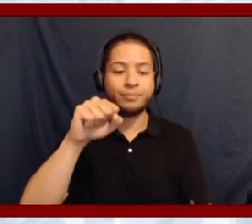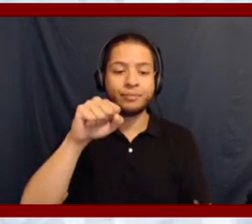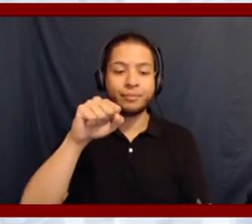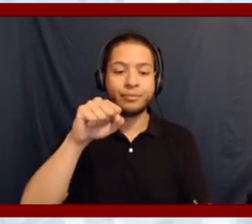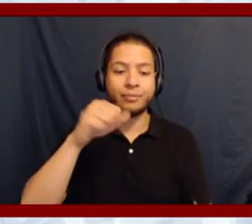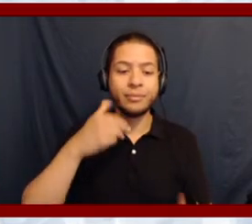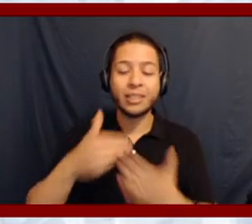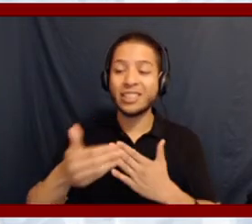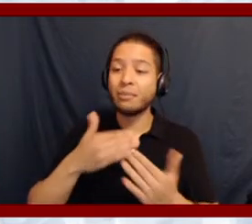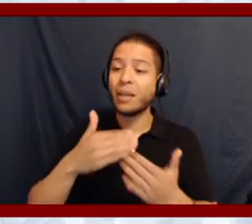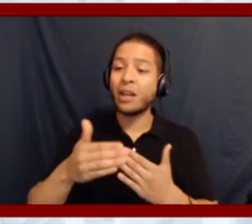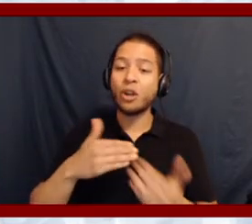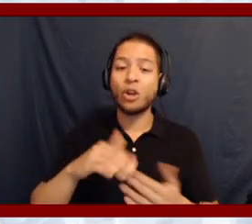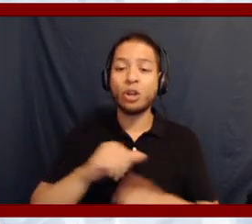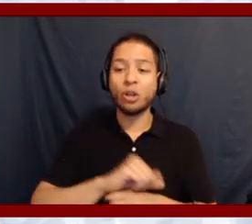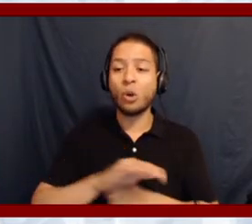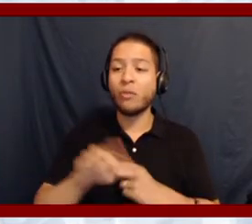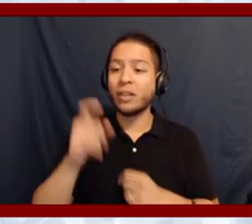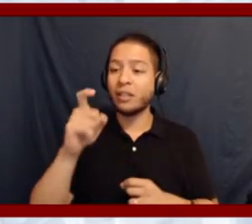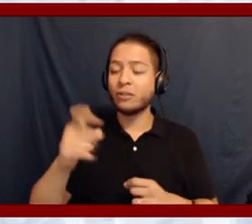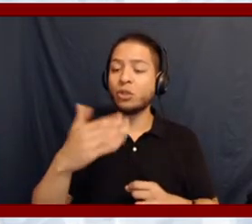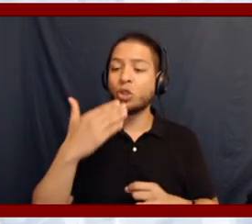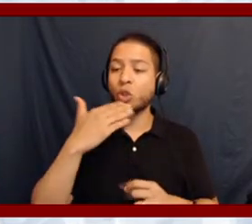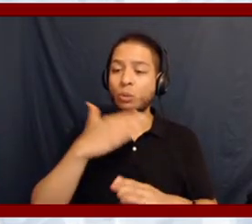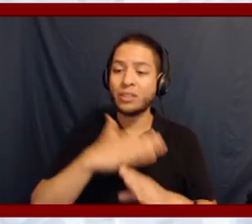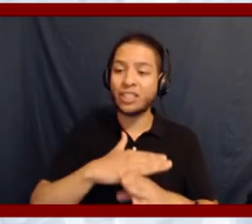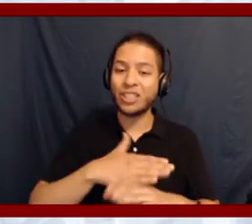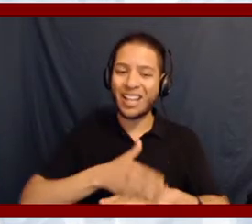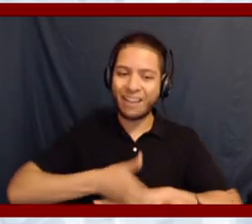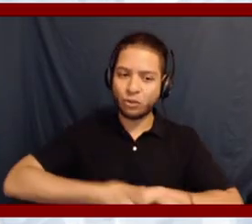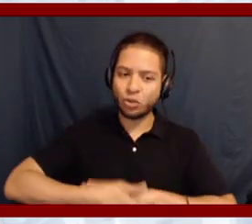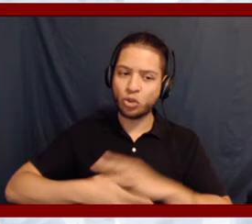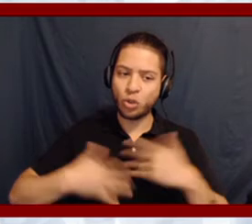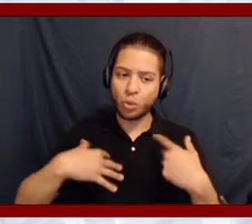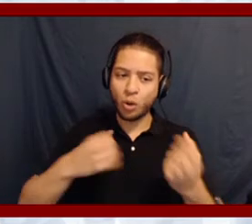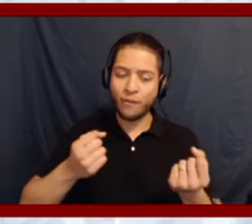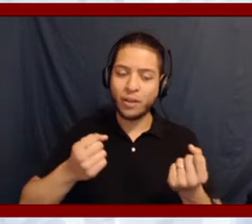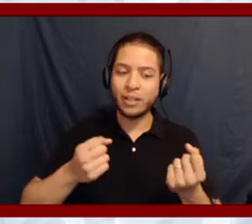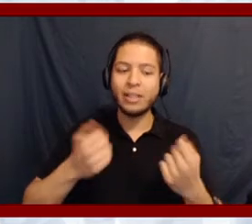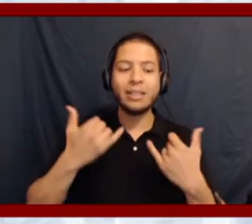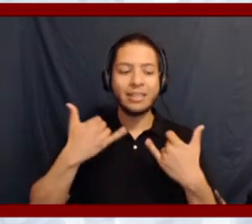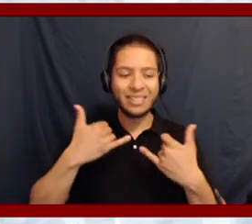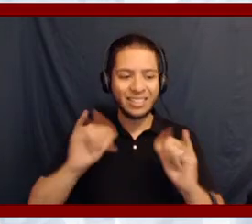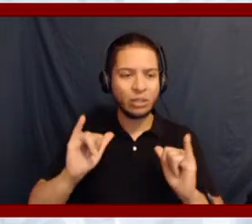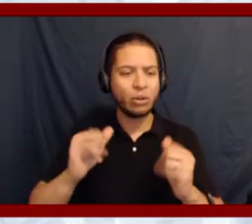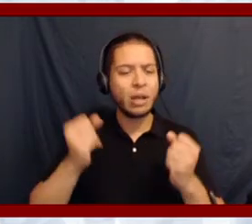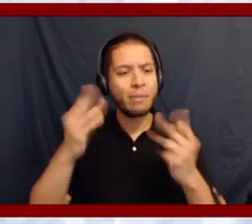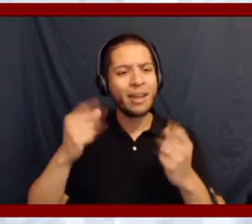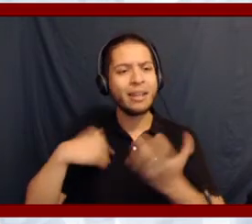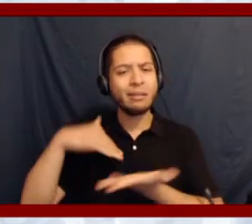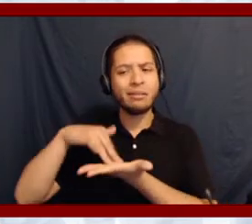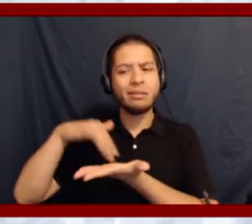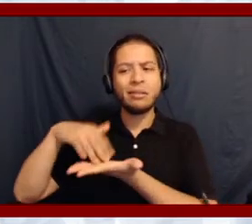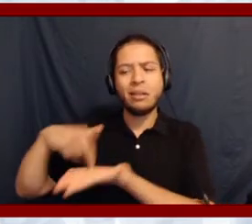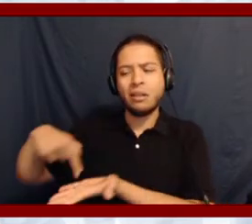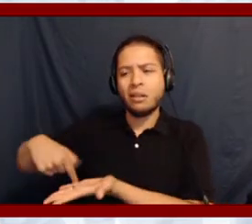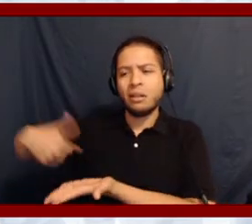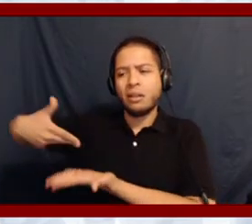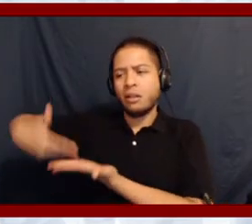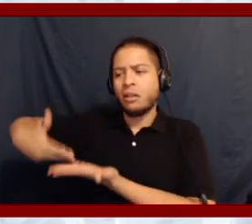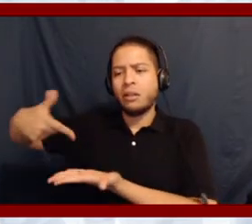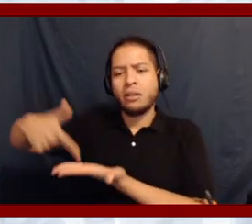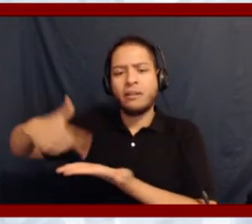gives good protection following recovery, there have been a number of really good studies to show that if you get